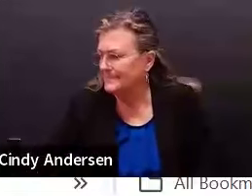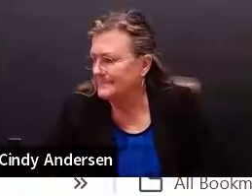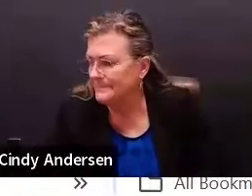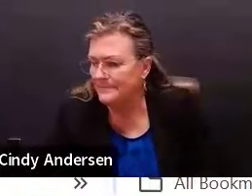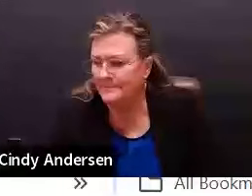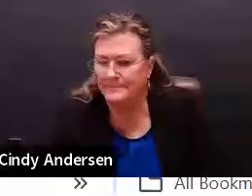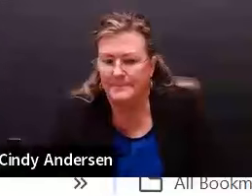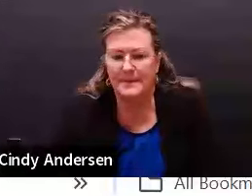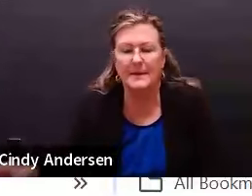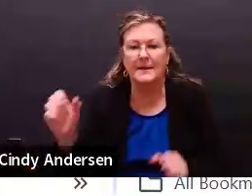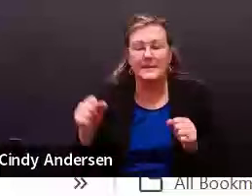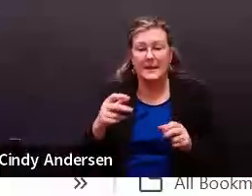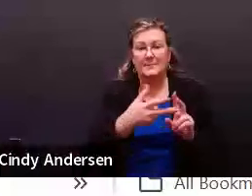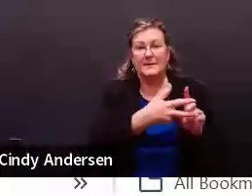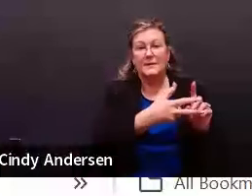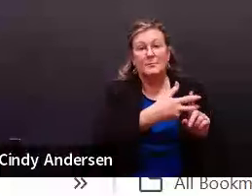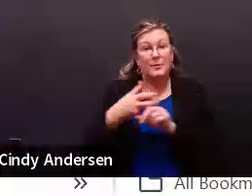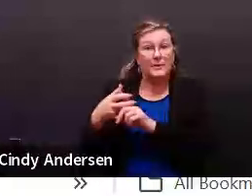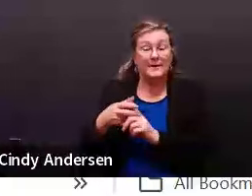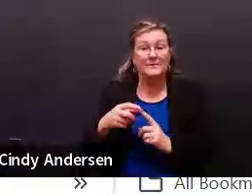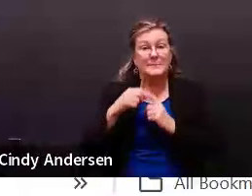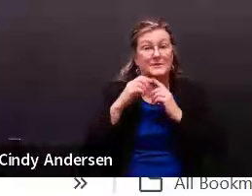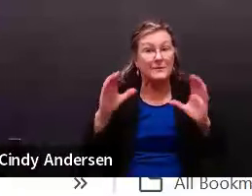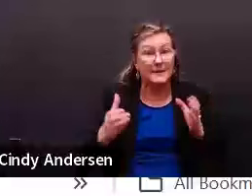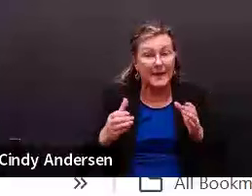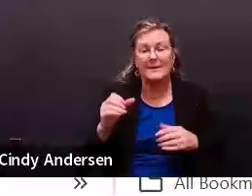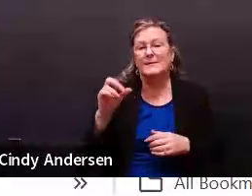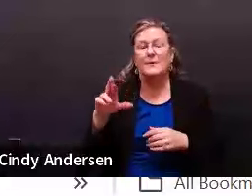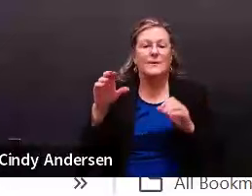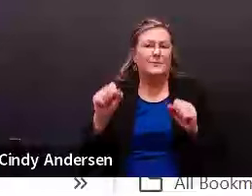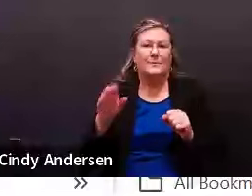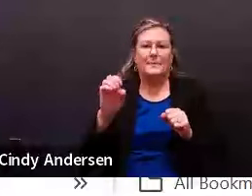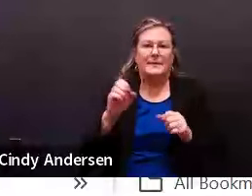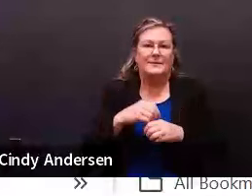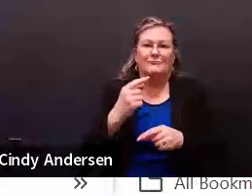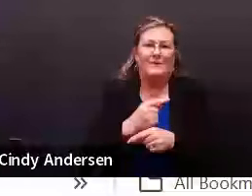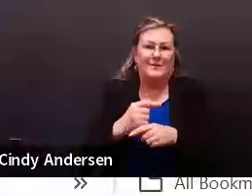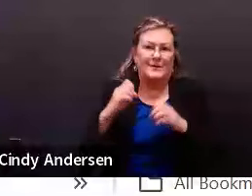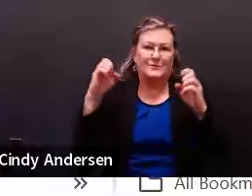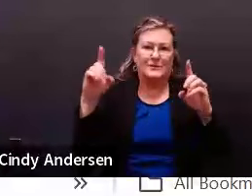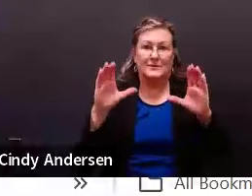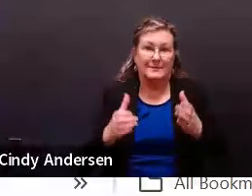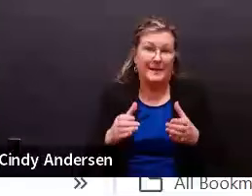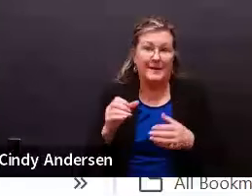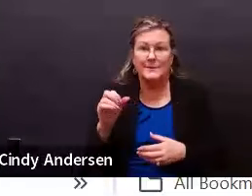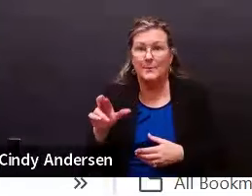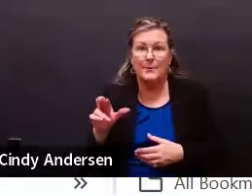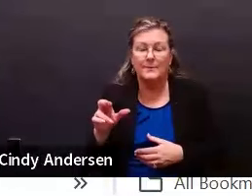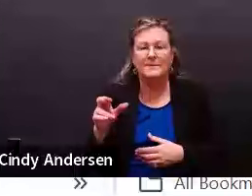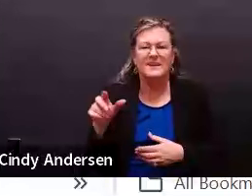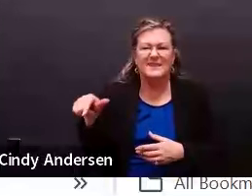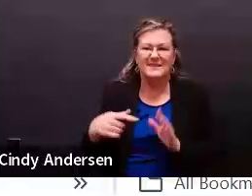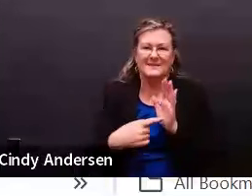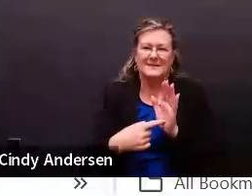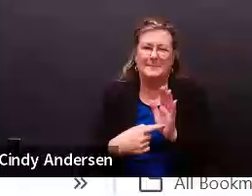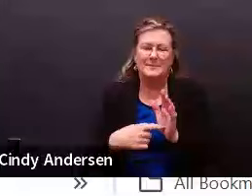be in a pull-out type of special class, or they could absolutely be in a regular ed class, or so this